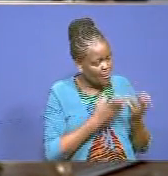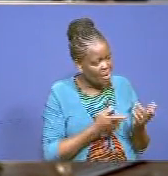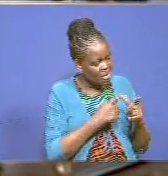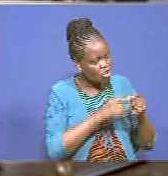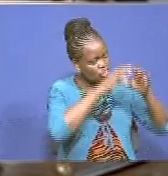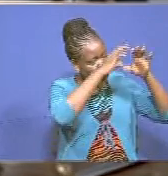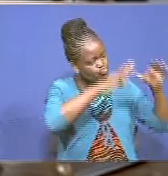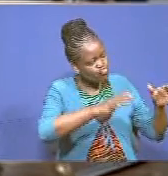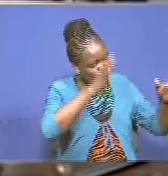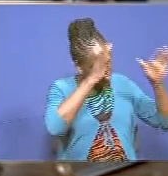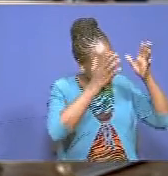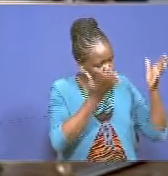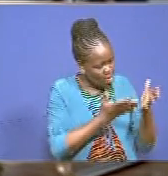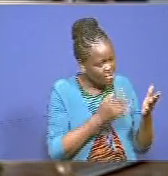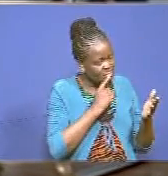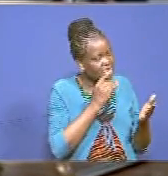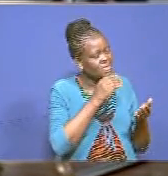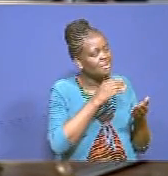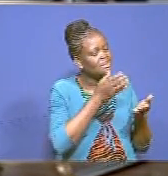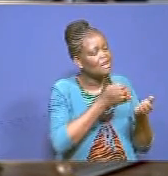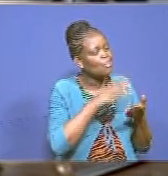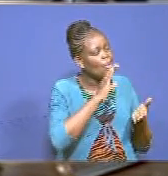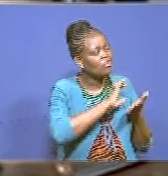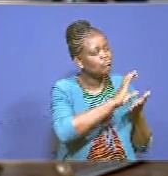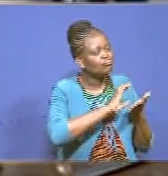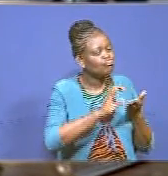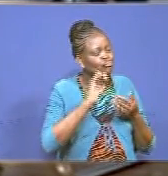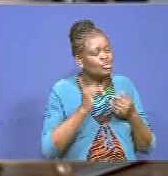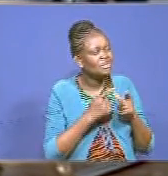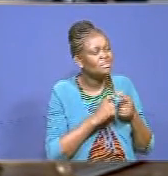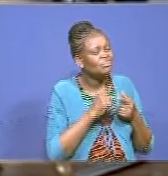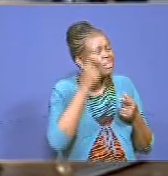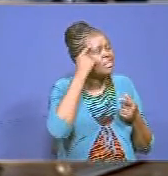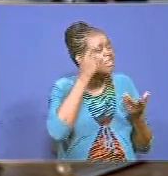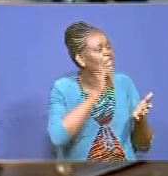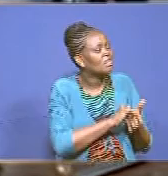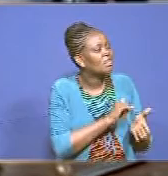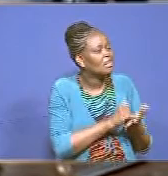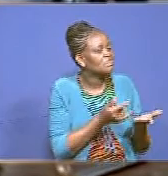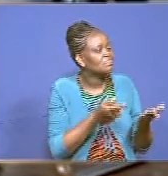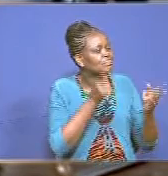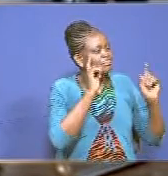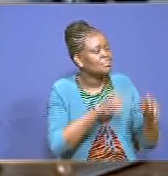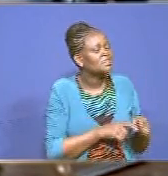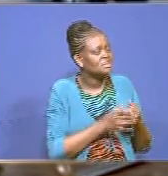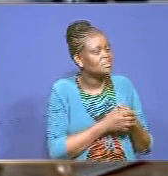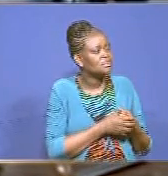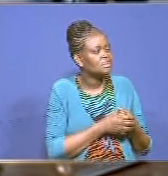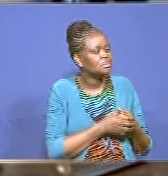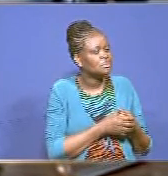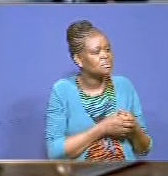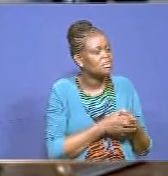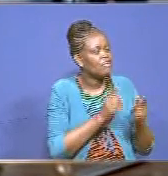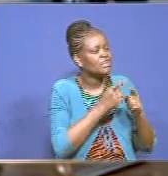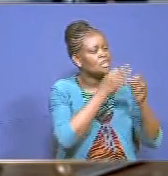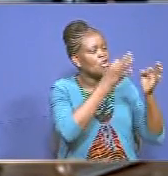Ugatuzi initiative, where they're saying they need more allocation to the counties. Do you think we need to fund the counties more, or they need to first account